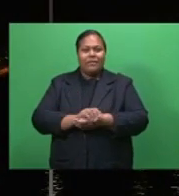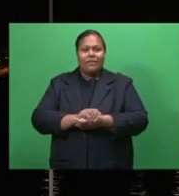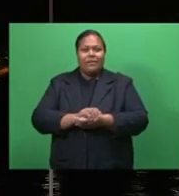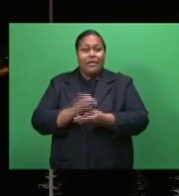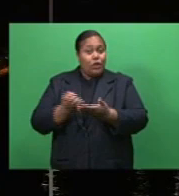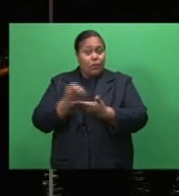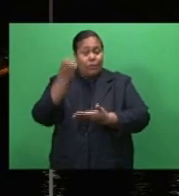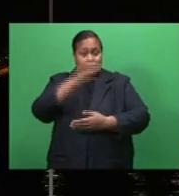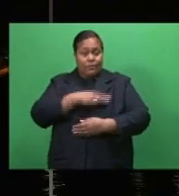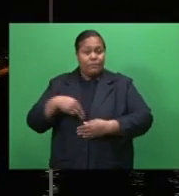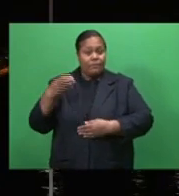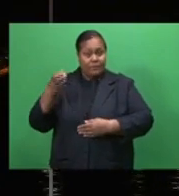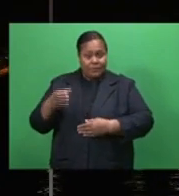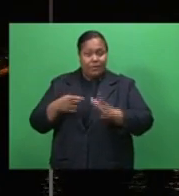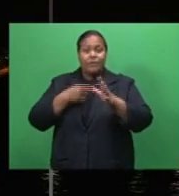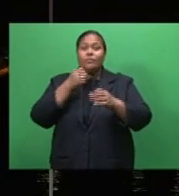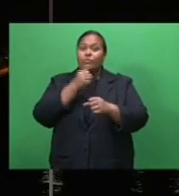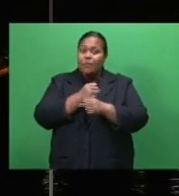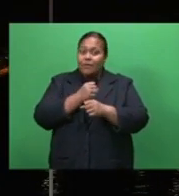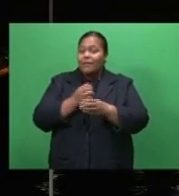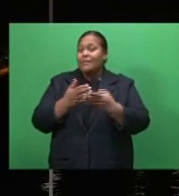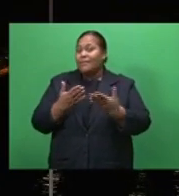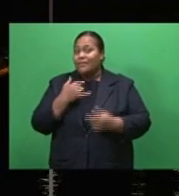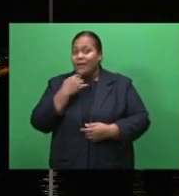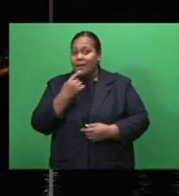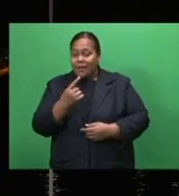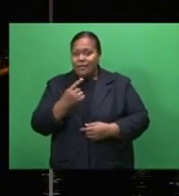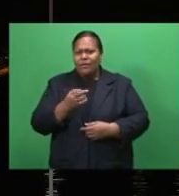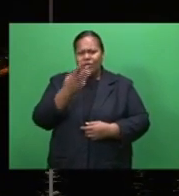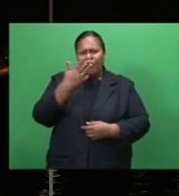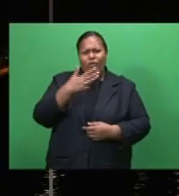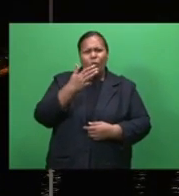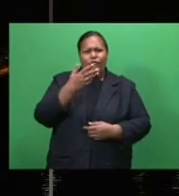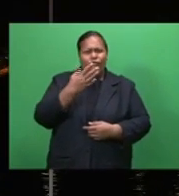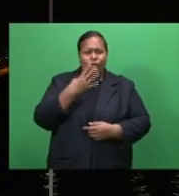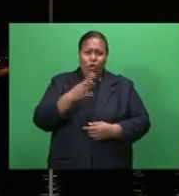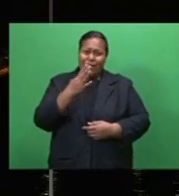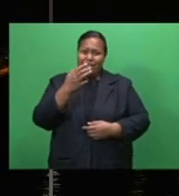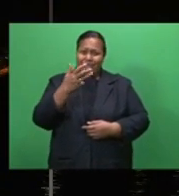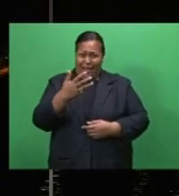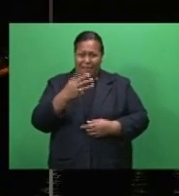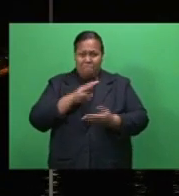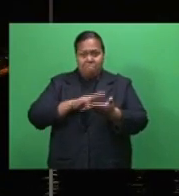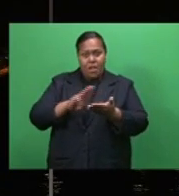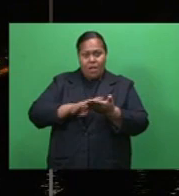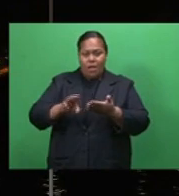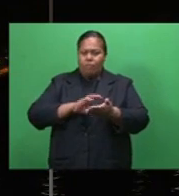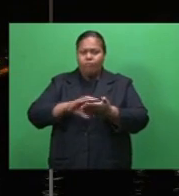Minister Ayaz Said Kayum has highlighted that $49 million has been paid out to